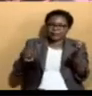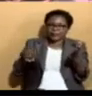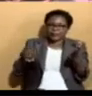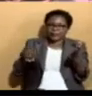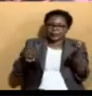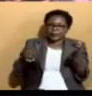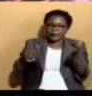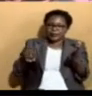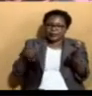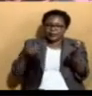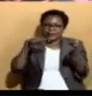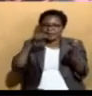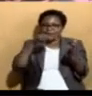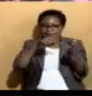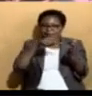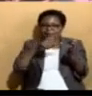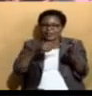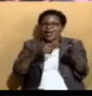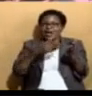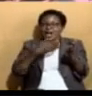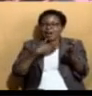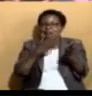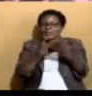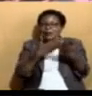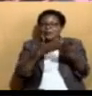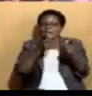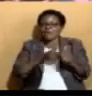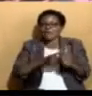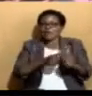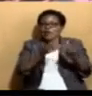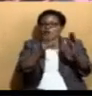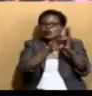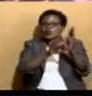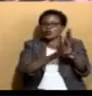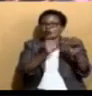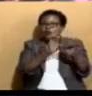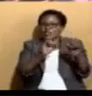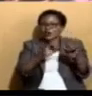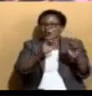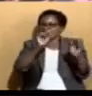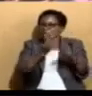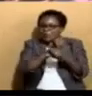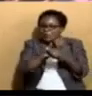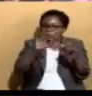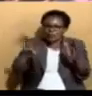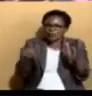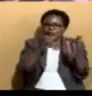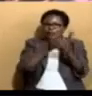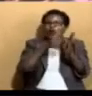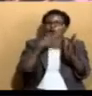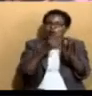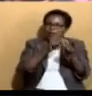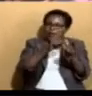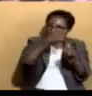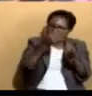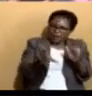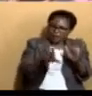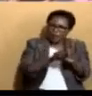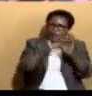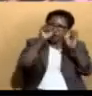has created an unconstitutional, it cannot reinsert. Only a